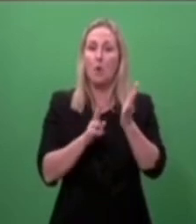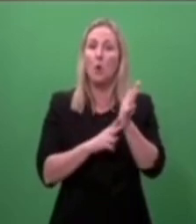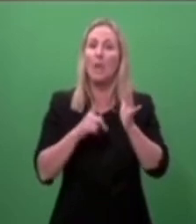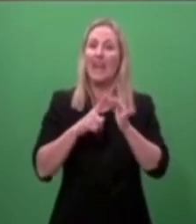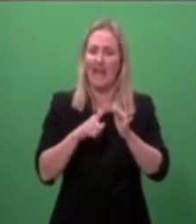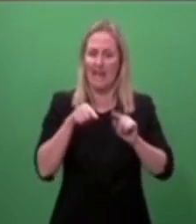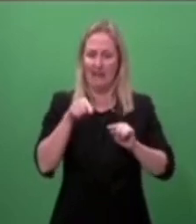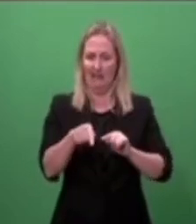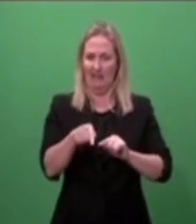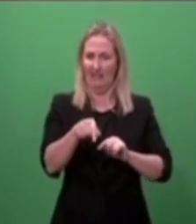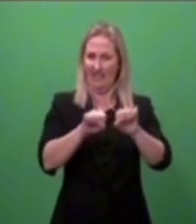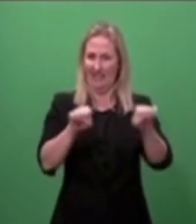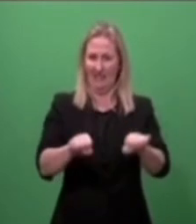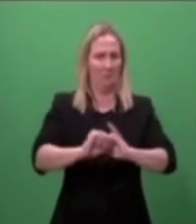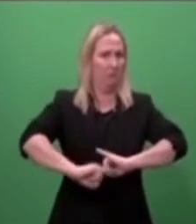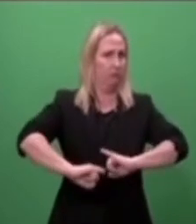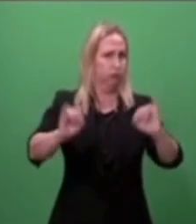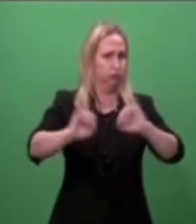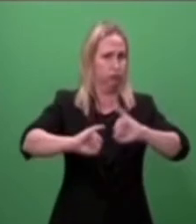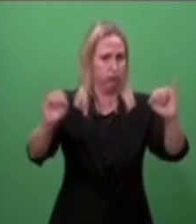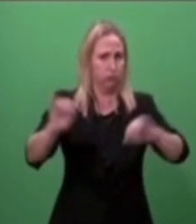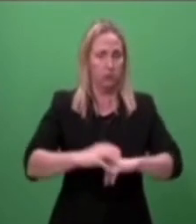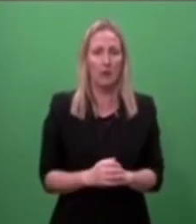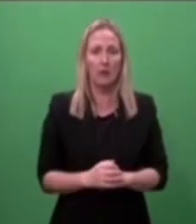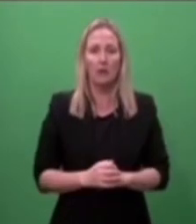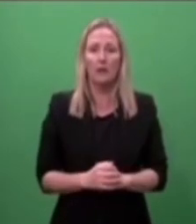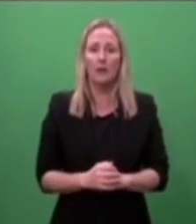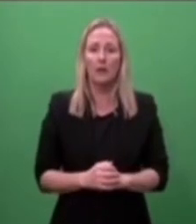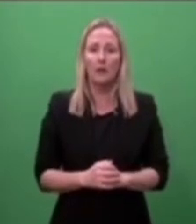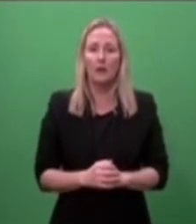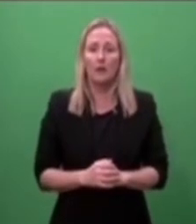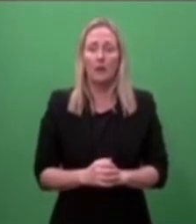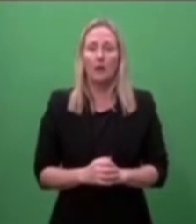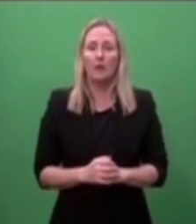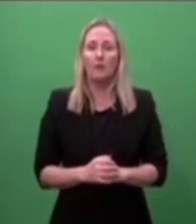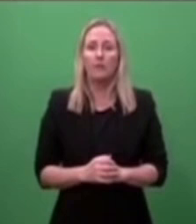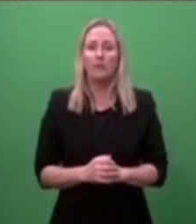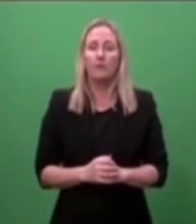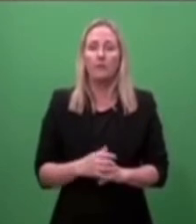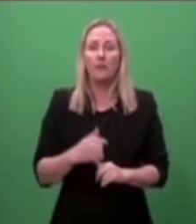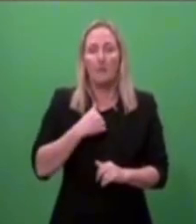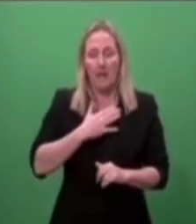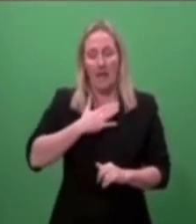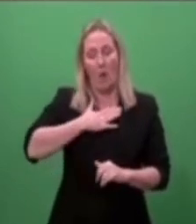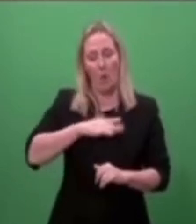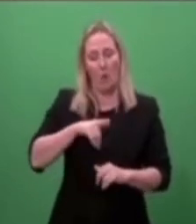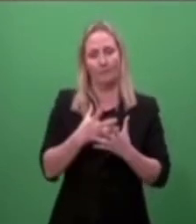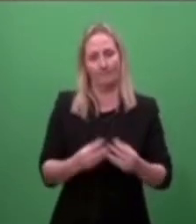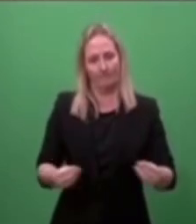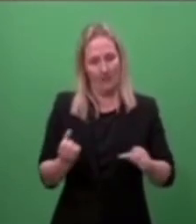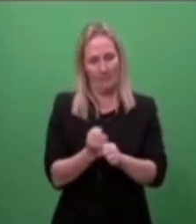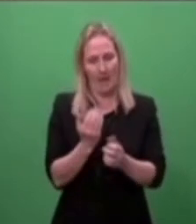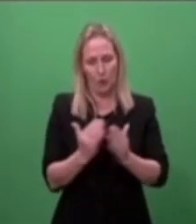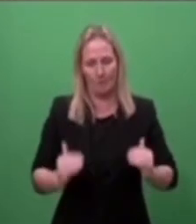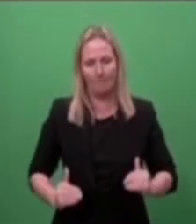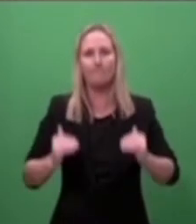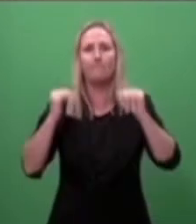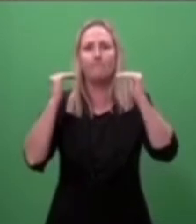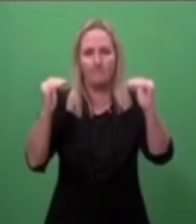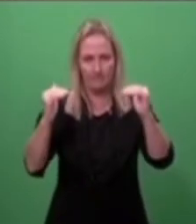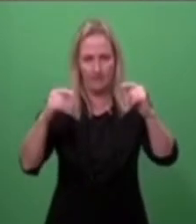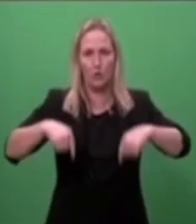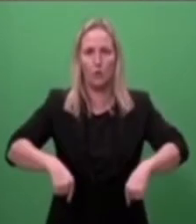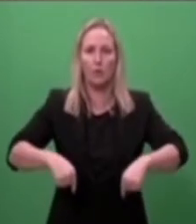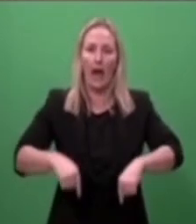me, focusing on ensuring that residences of today are the best that they can be. The severity of what